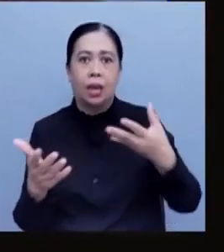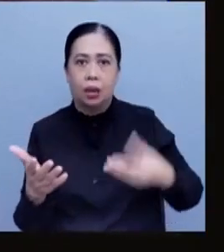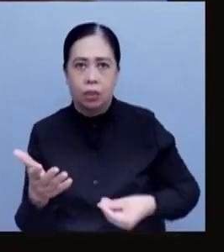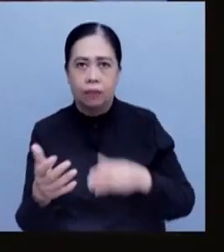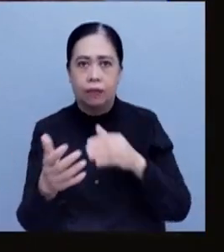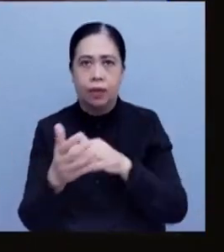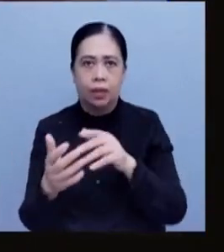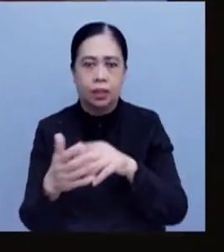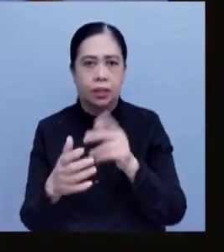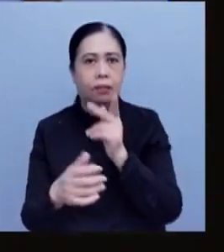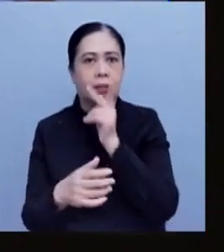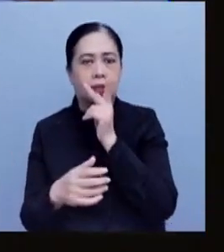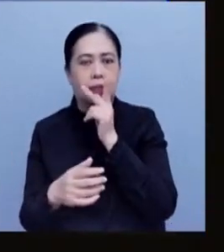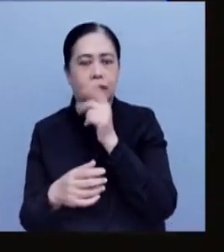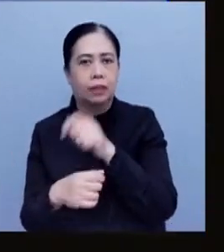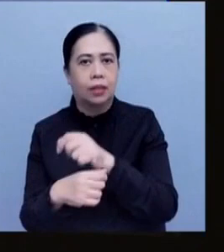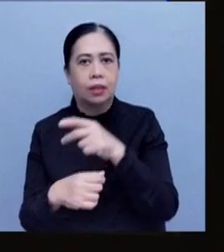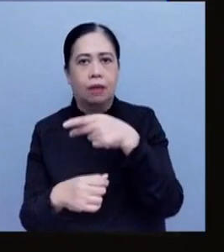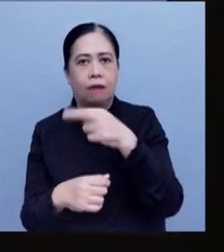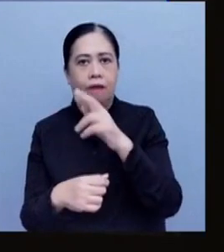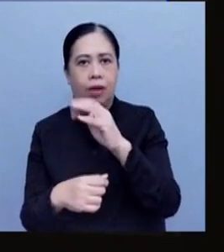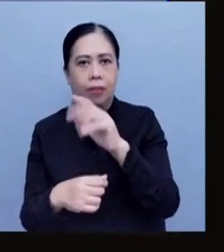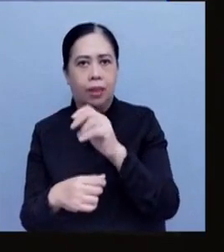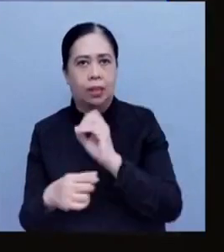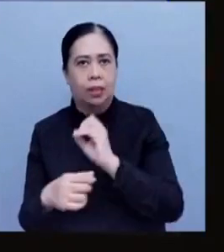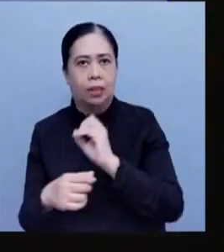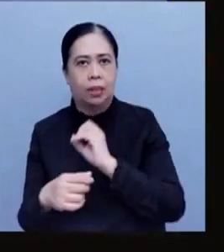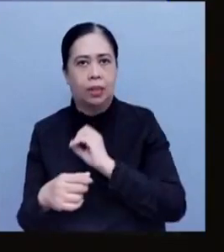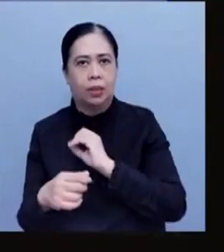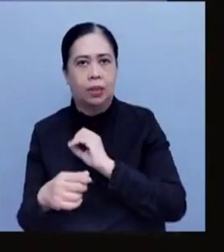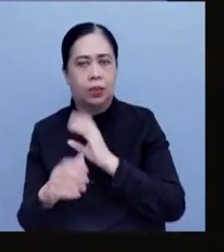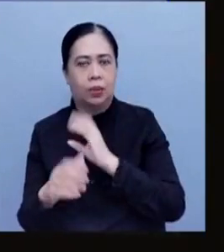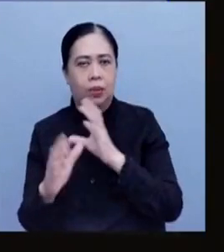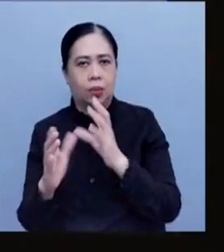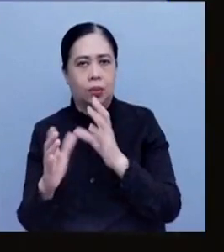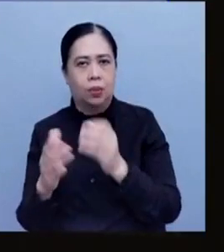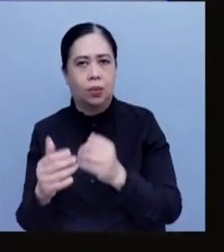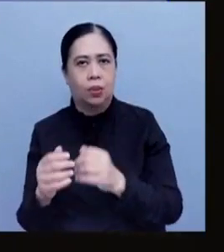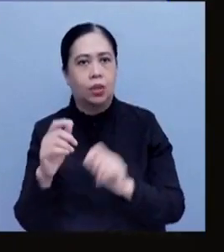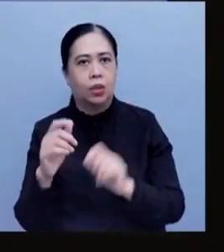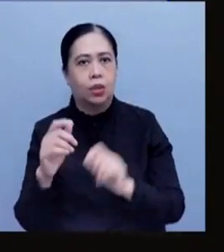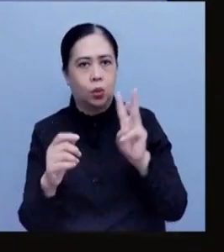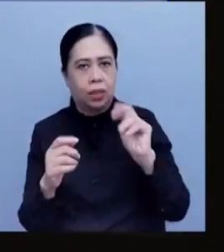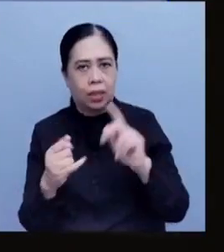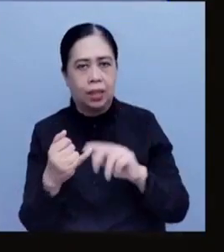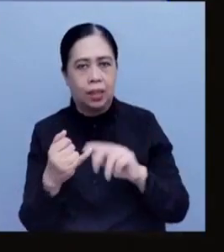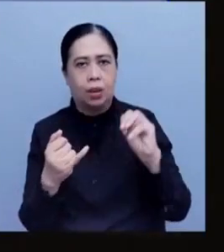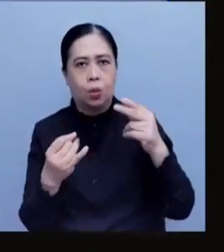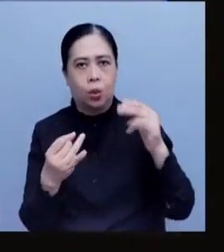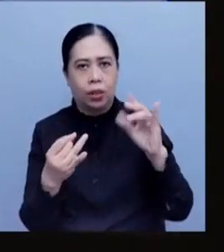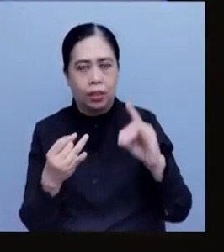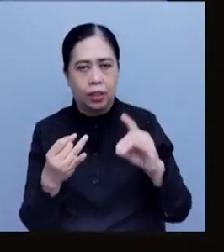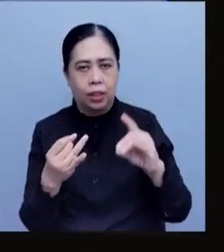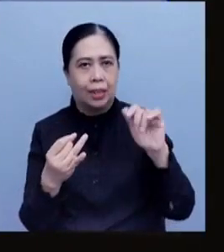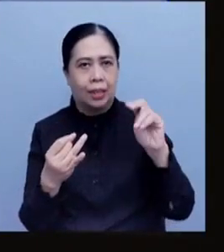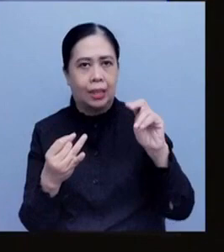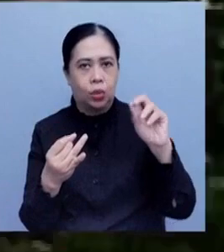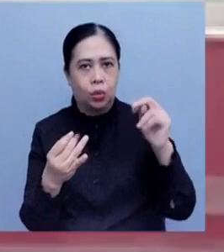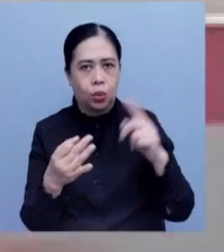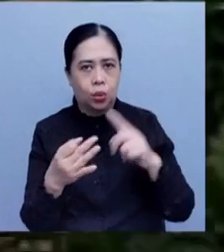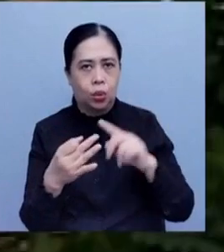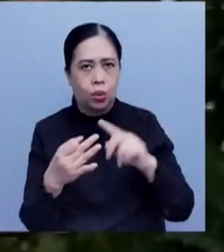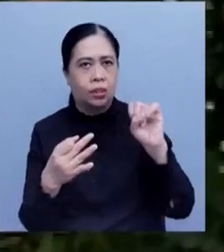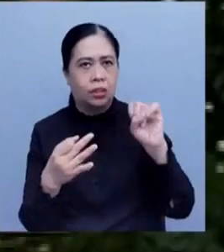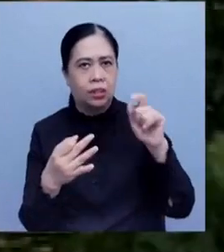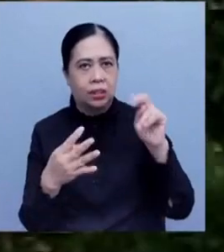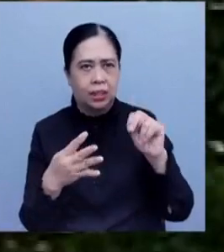private respondents and formerly executives Twinkle Dargani, Mohit Dargani, Lincoln Ong, Justin Garrado, and Huang Tzu-Yen.